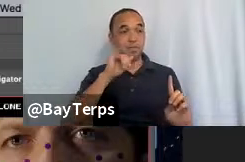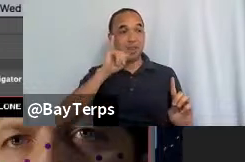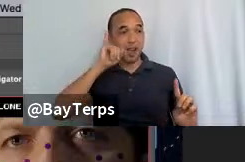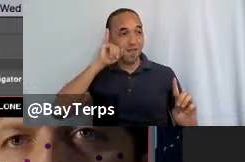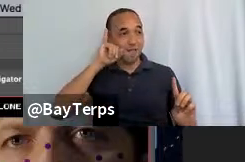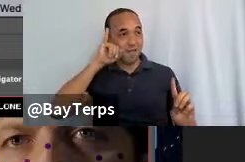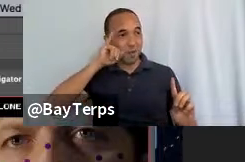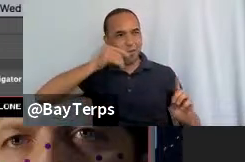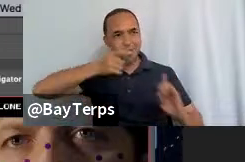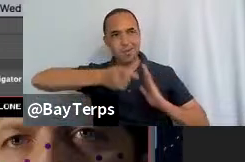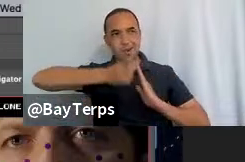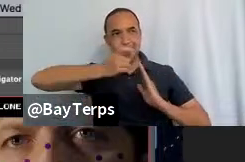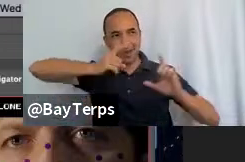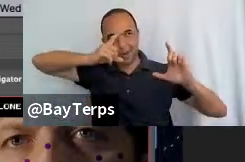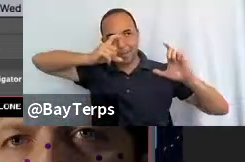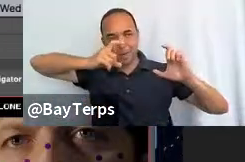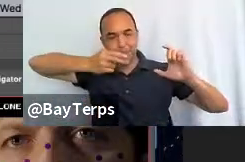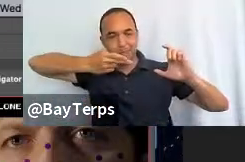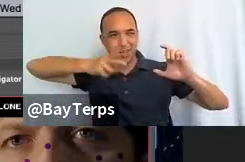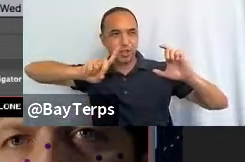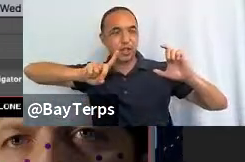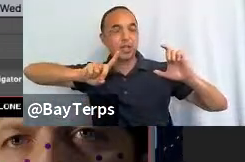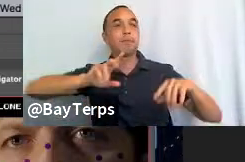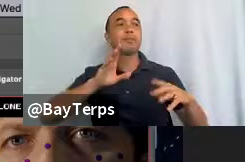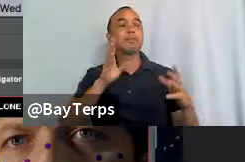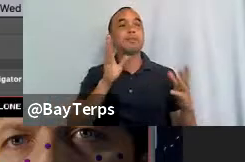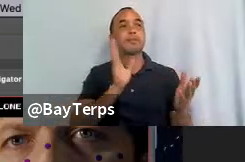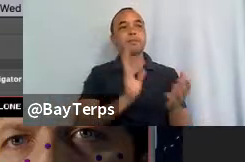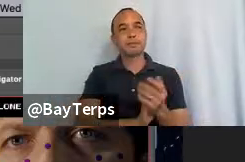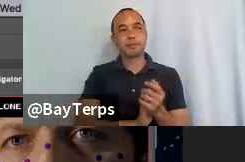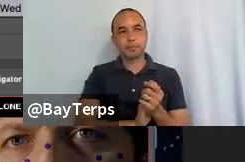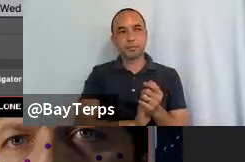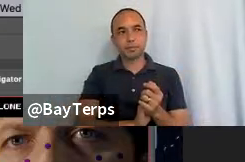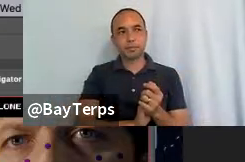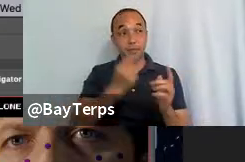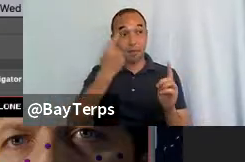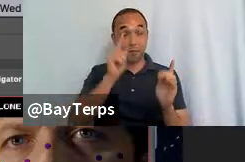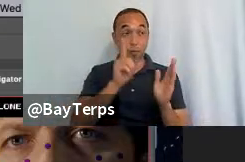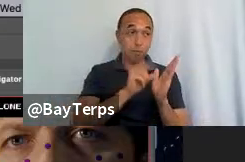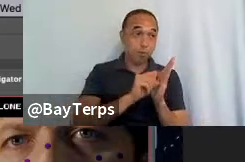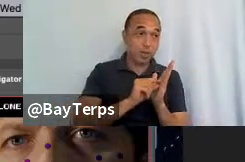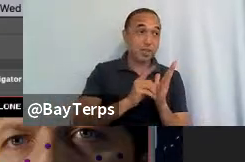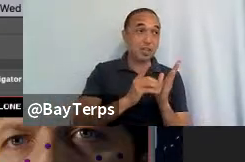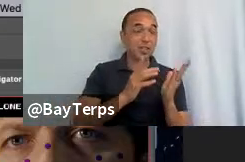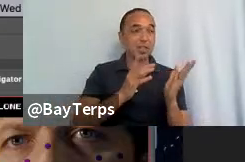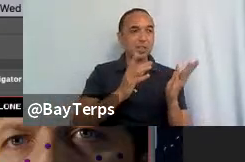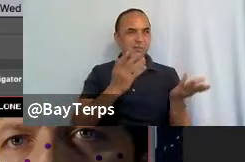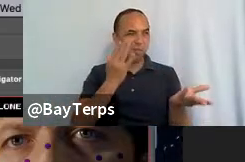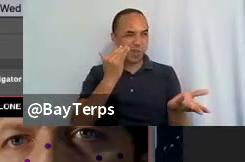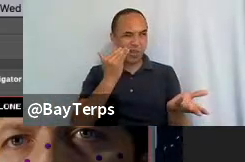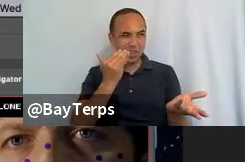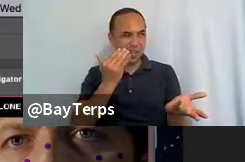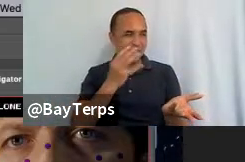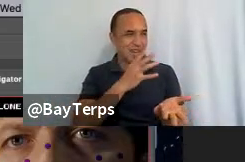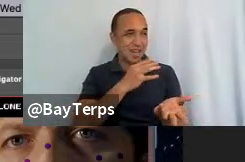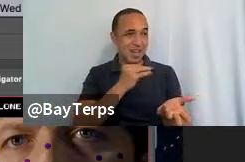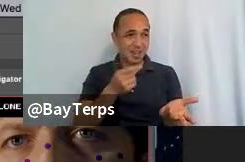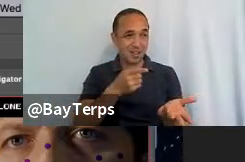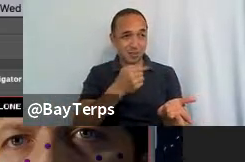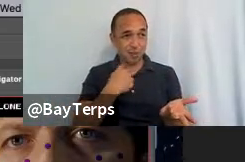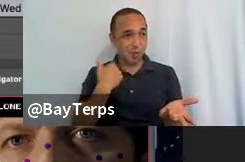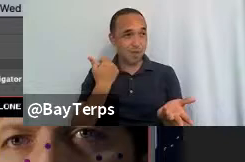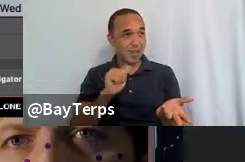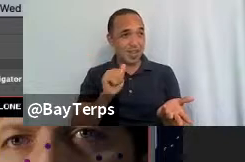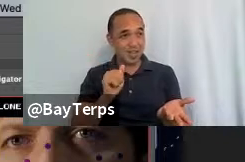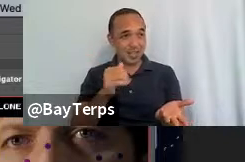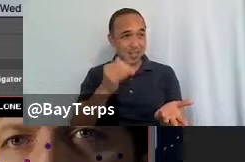took, photos in high res. For printing and publishing, why is that? And do you have any recommendations on